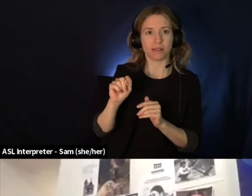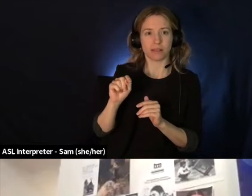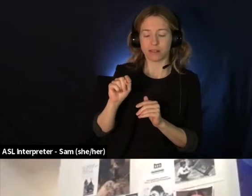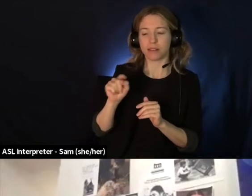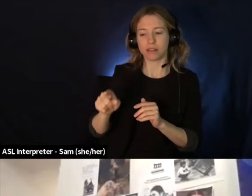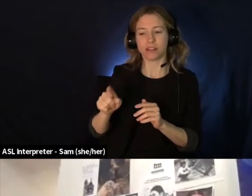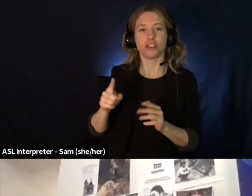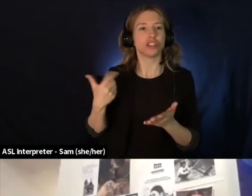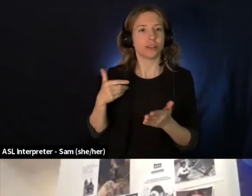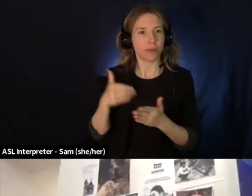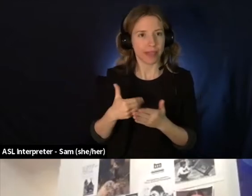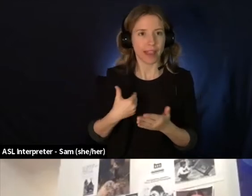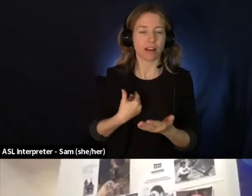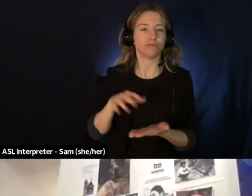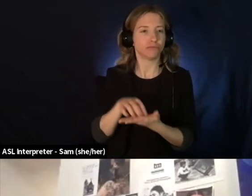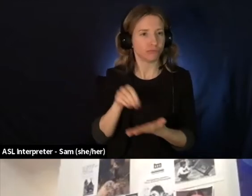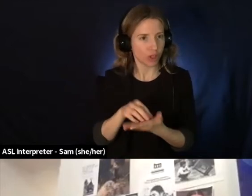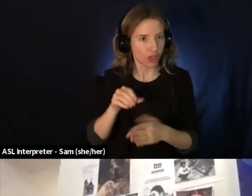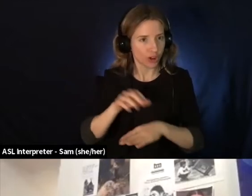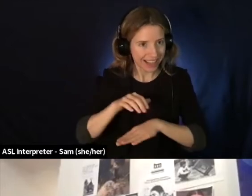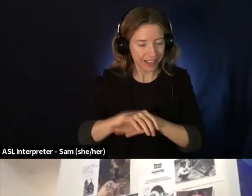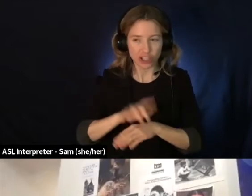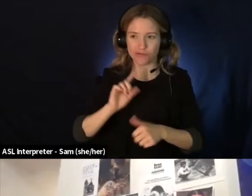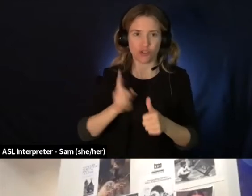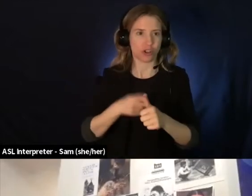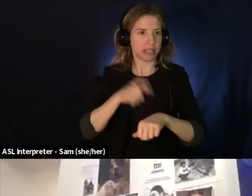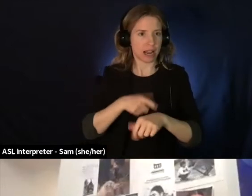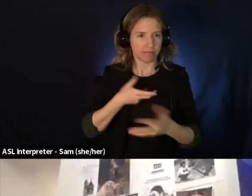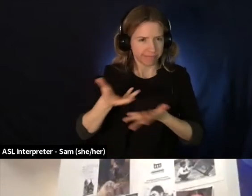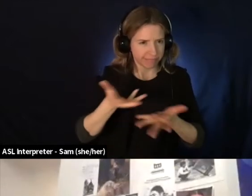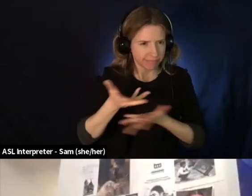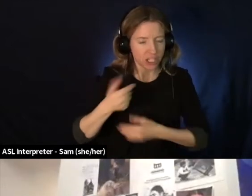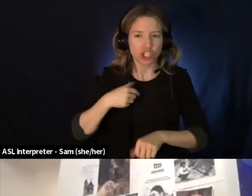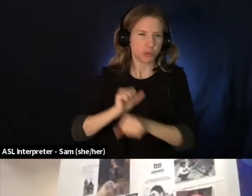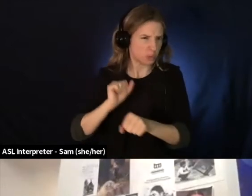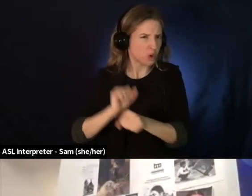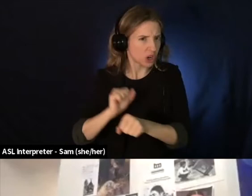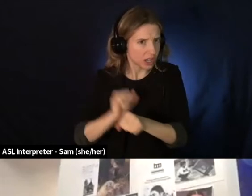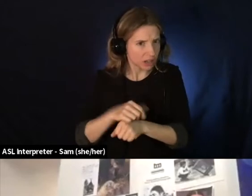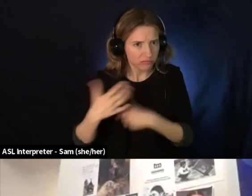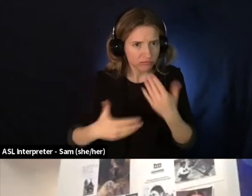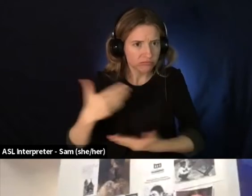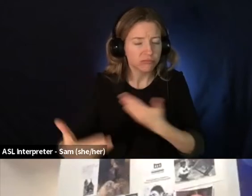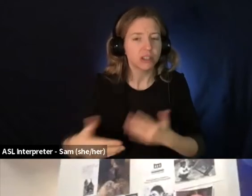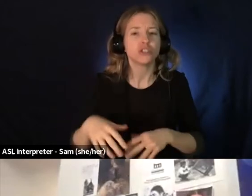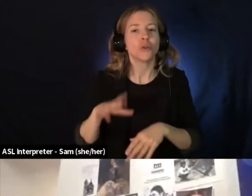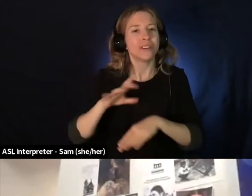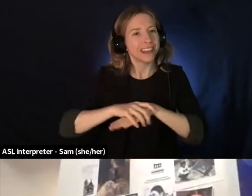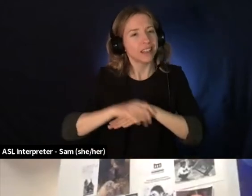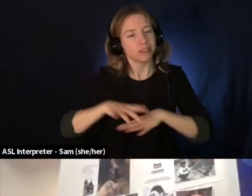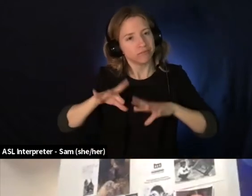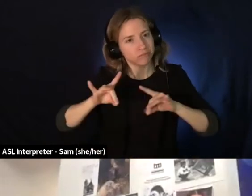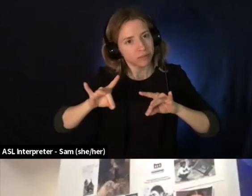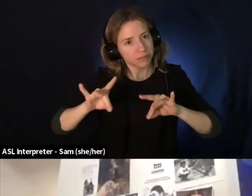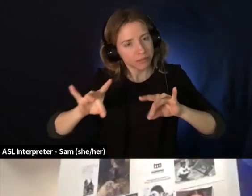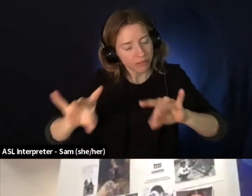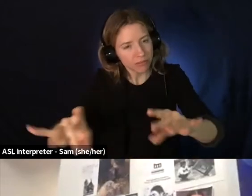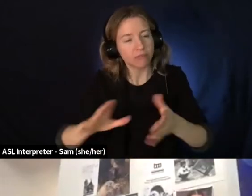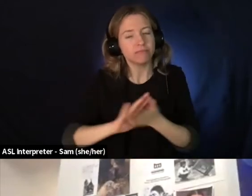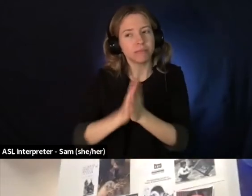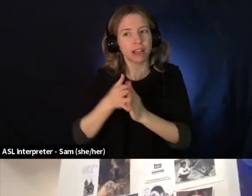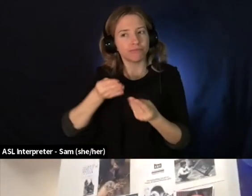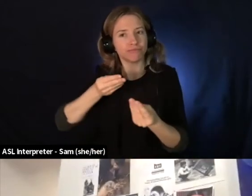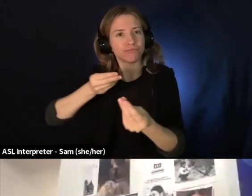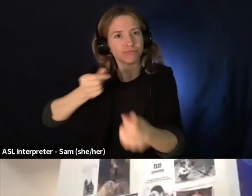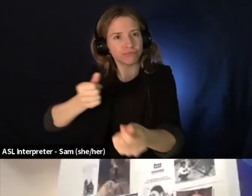in contact with English and started to speak it, and eventually came very versed and went to